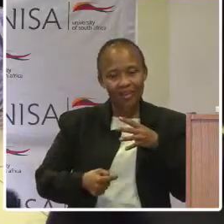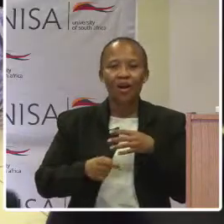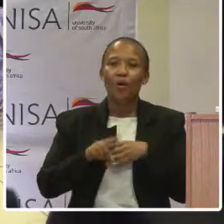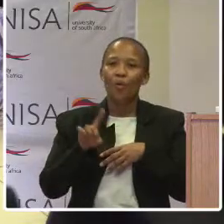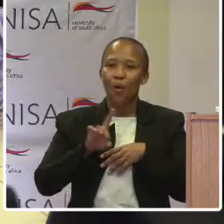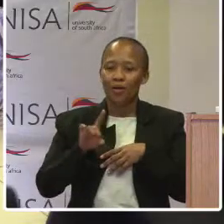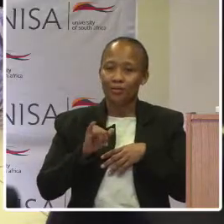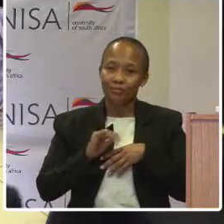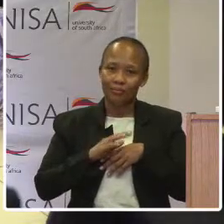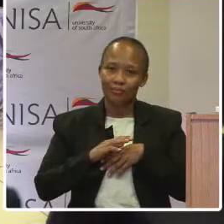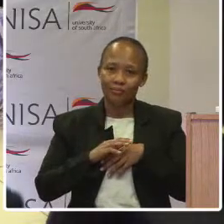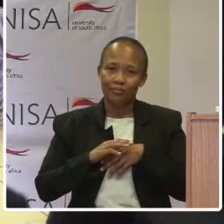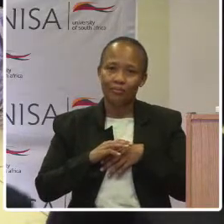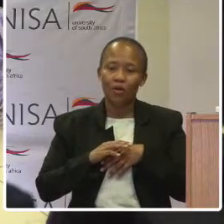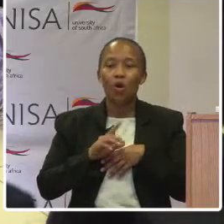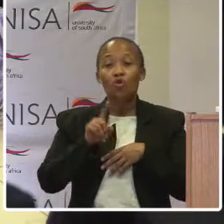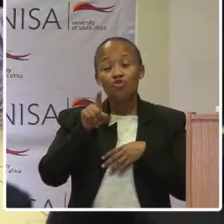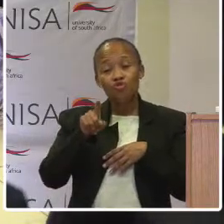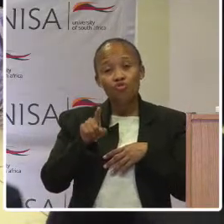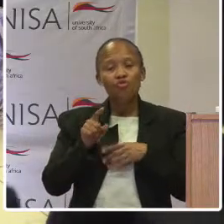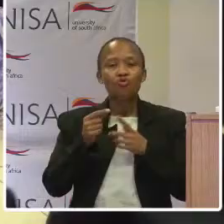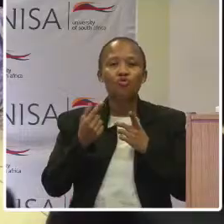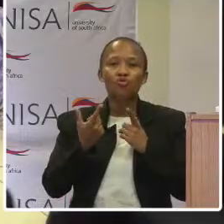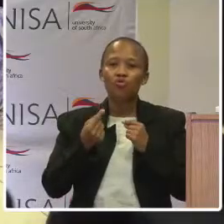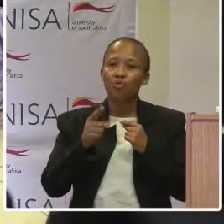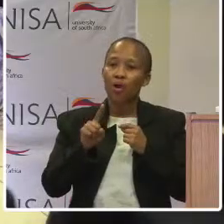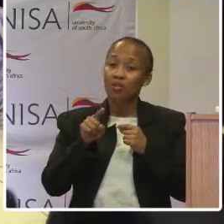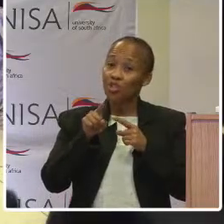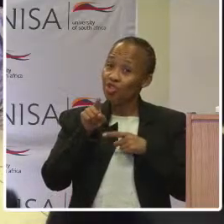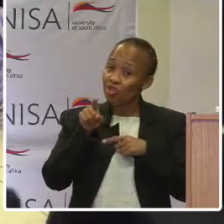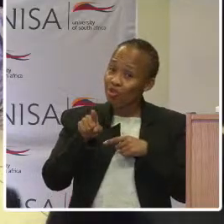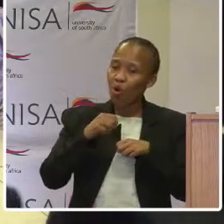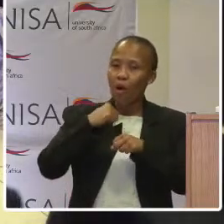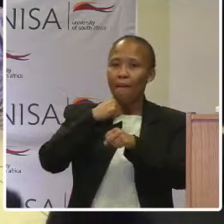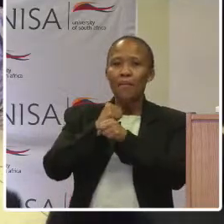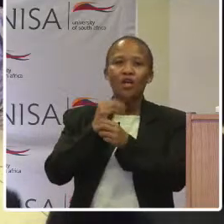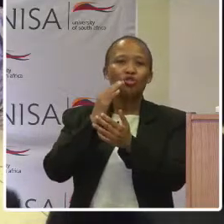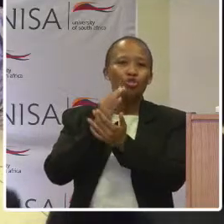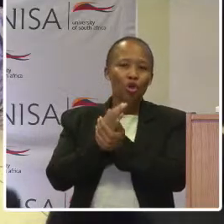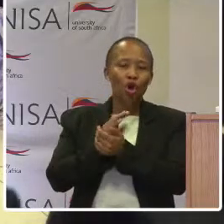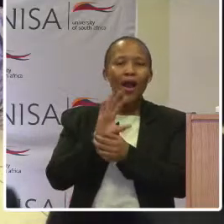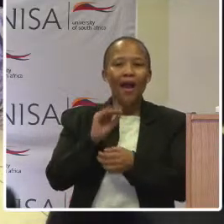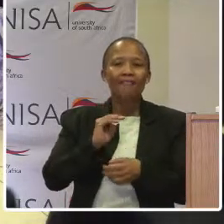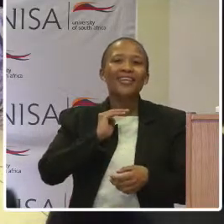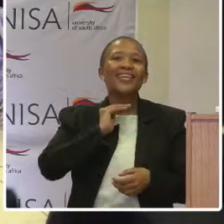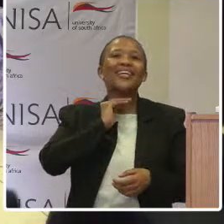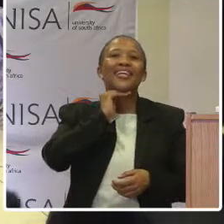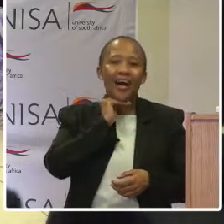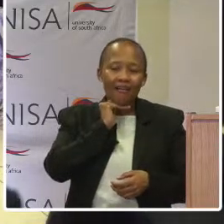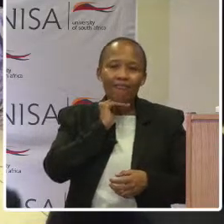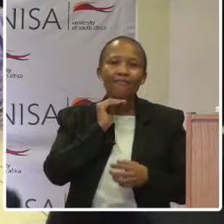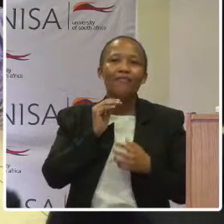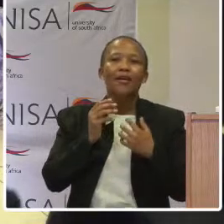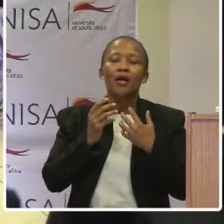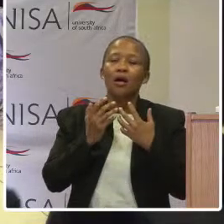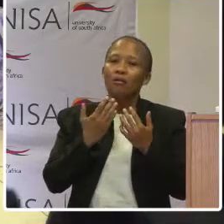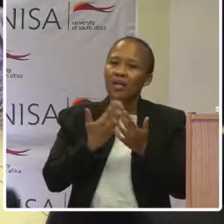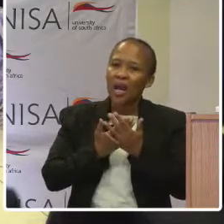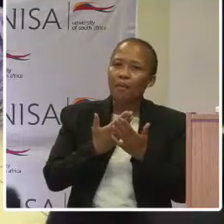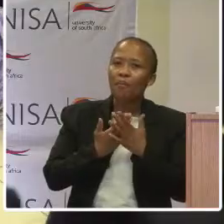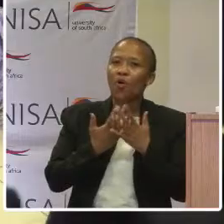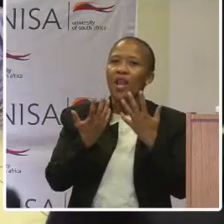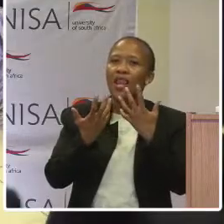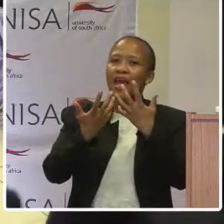place to ensure that we have enough and capable engineering